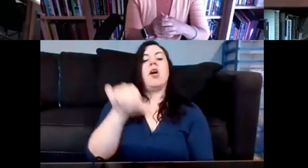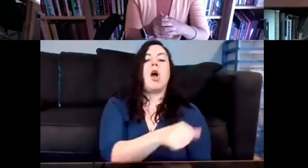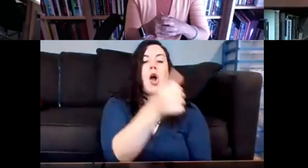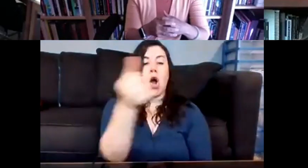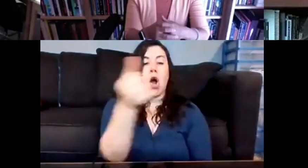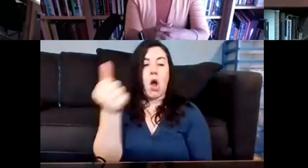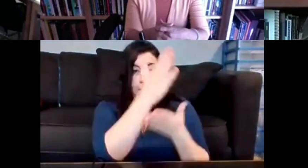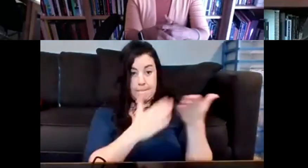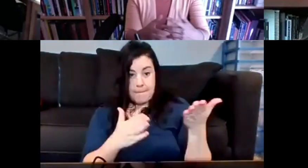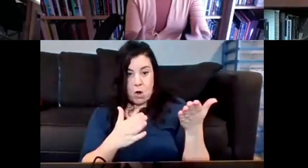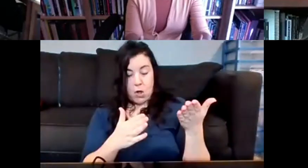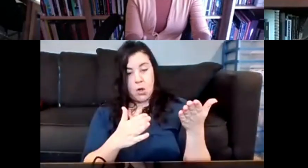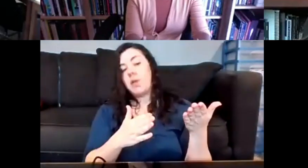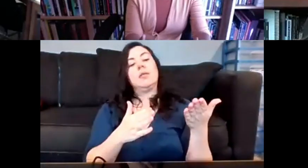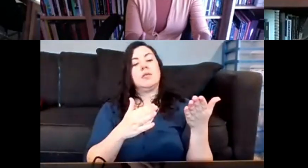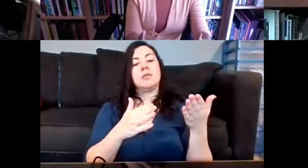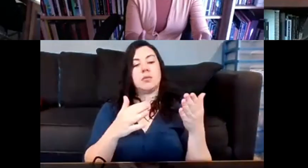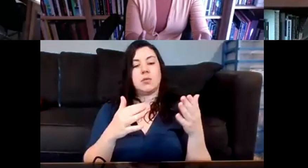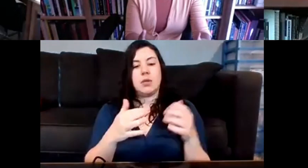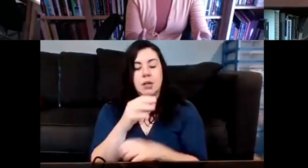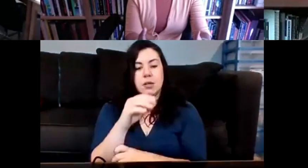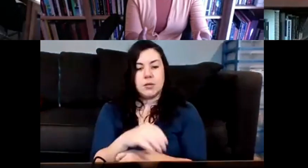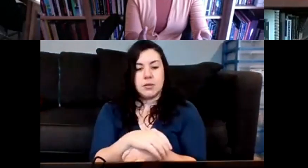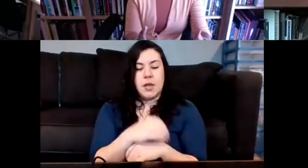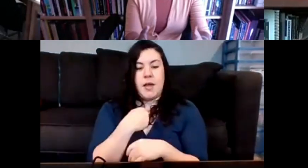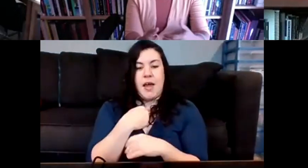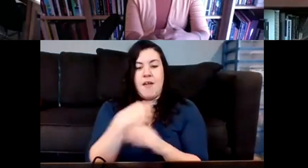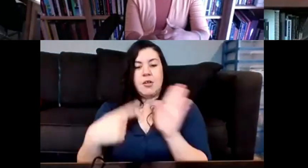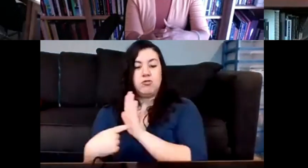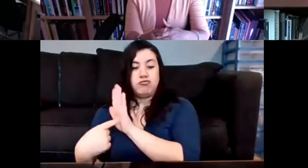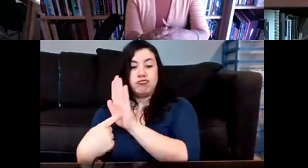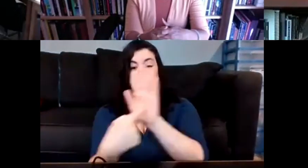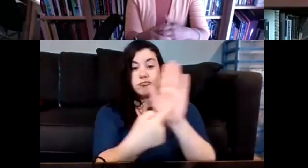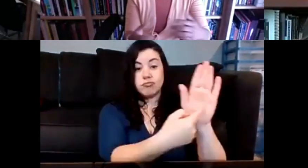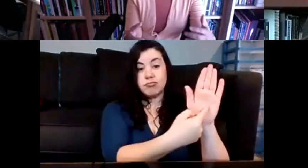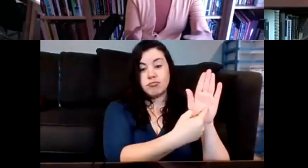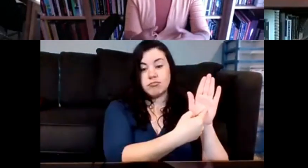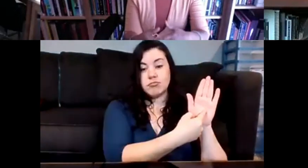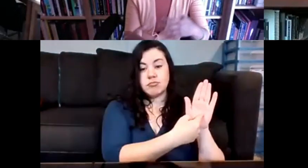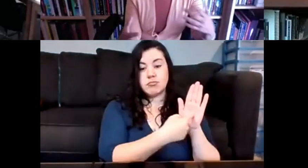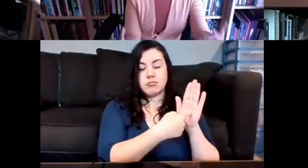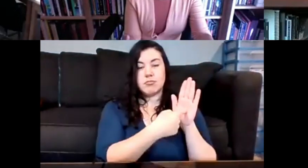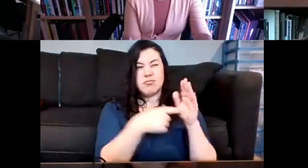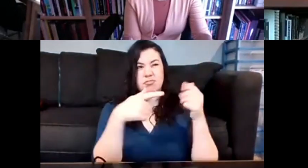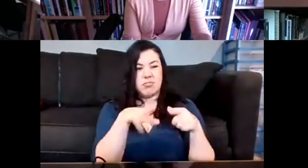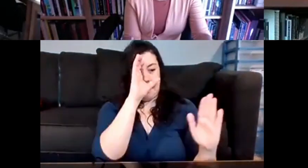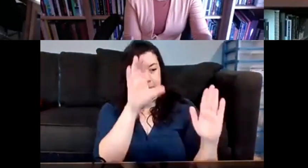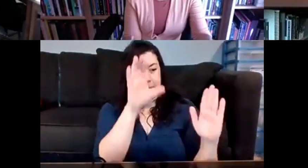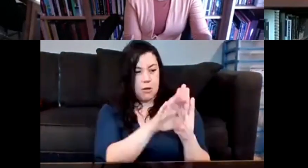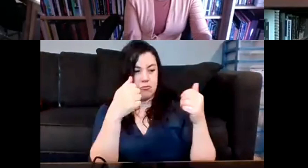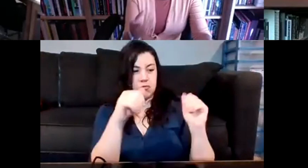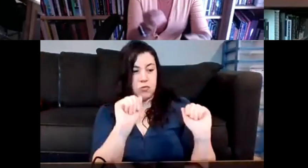you have exhibitions like Without Sanctuary that tries to turn these images into